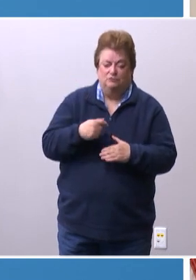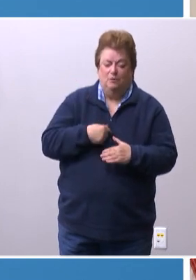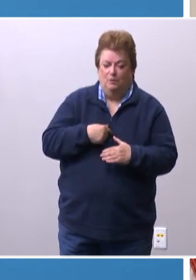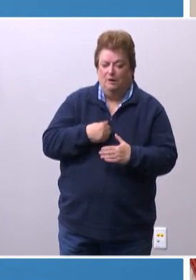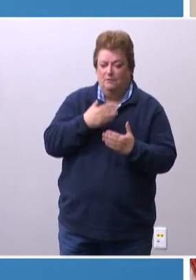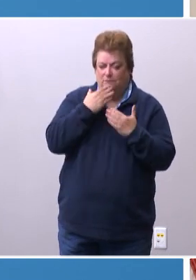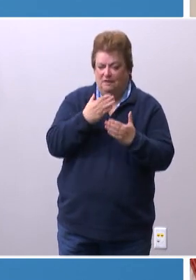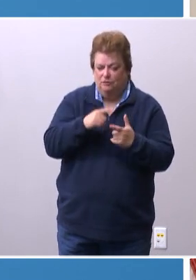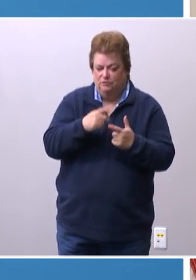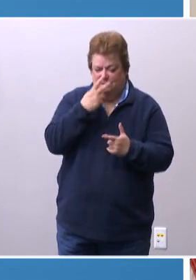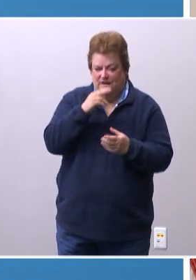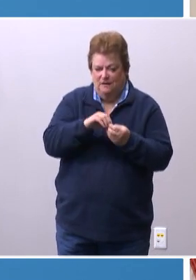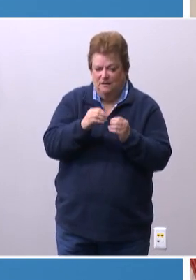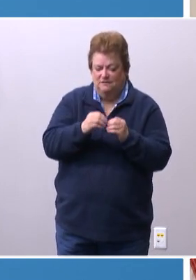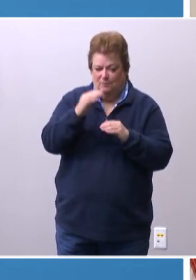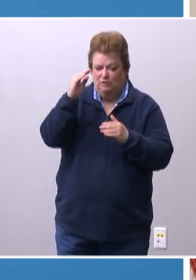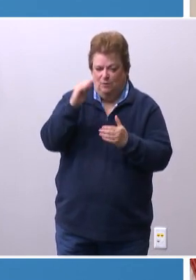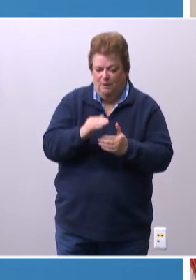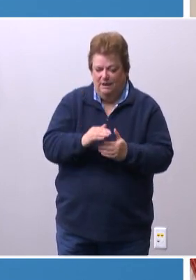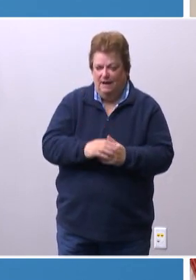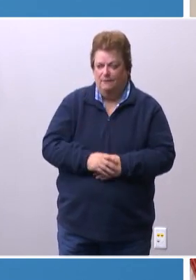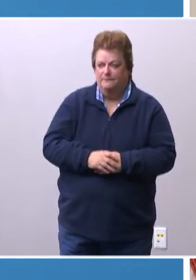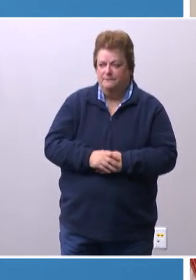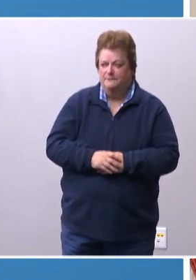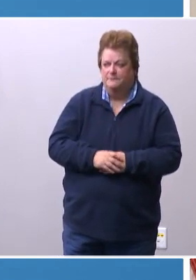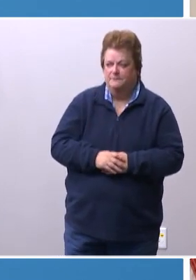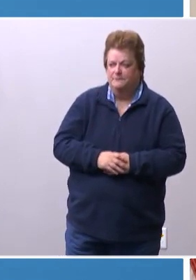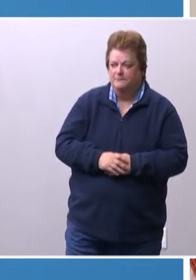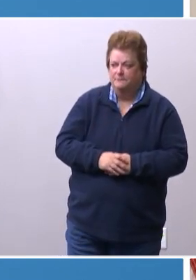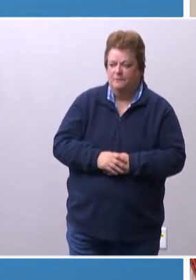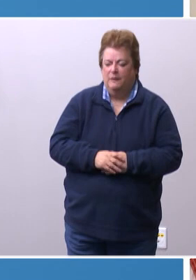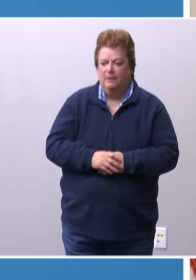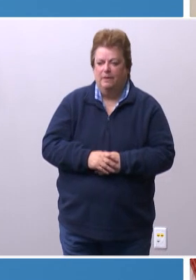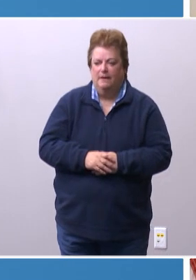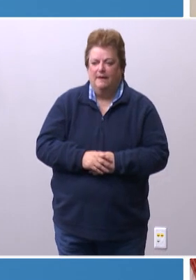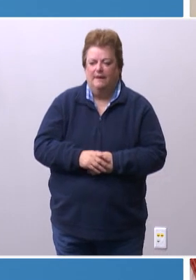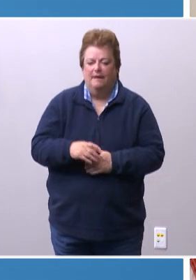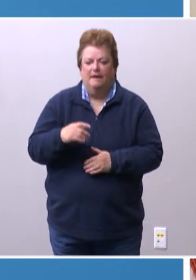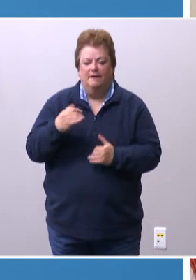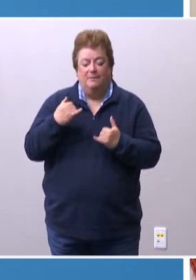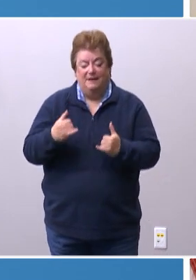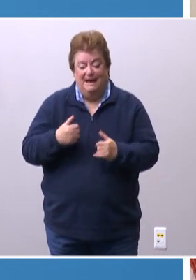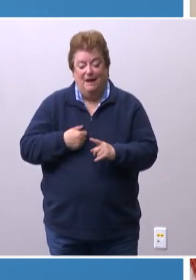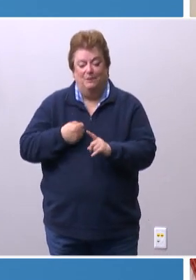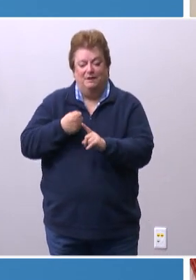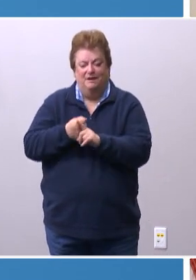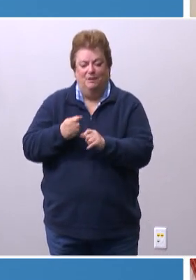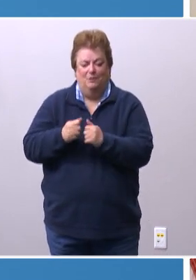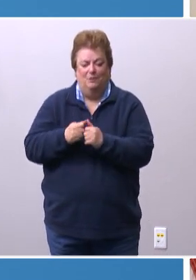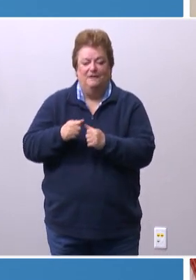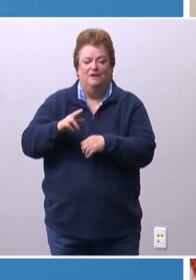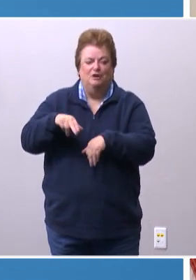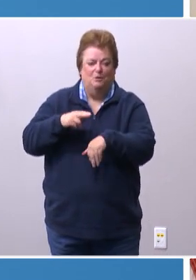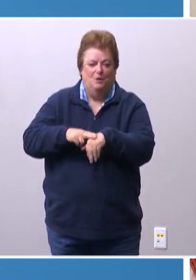see. We, of course, are entering our normal cold, flu, RSV season. Our